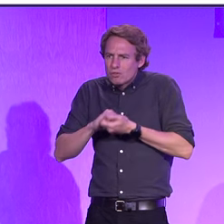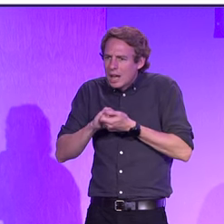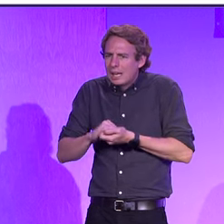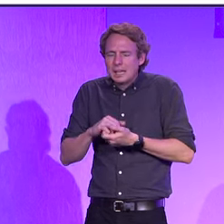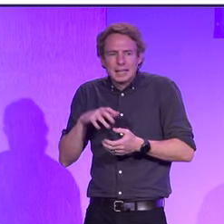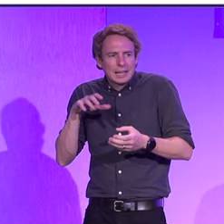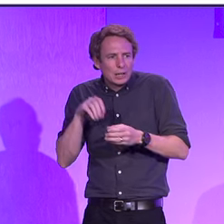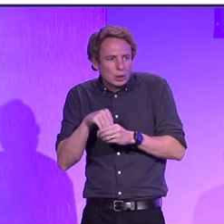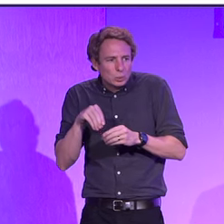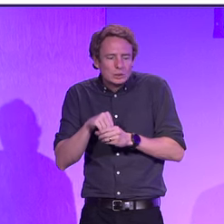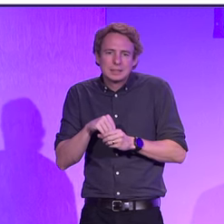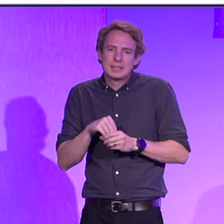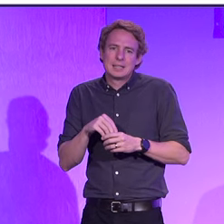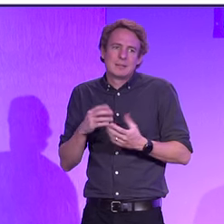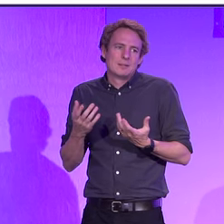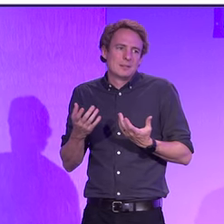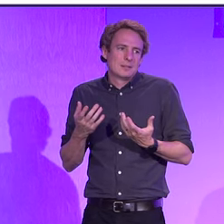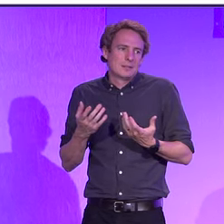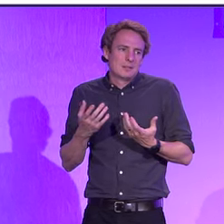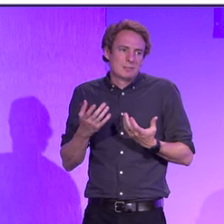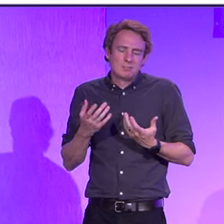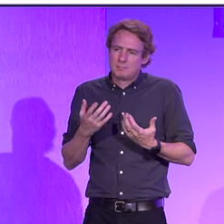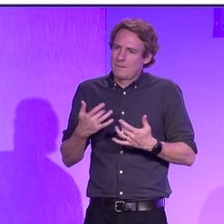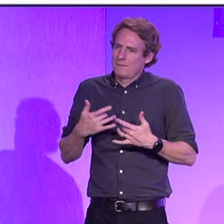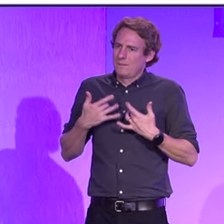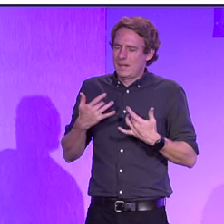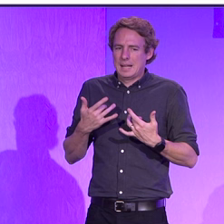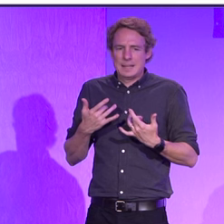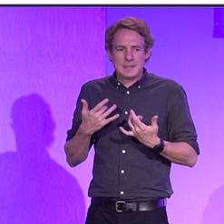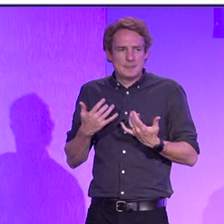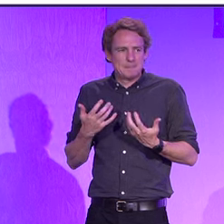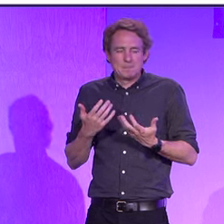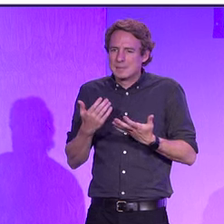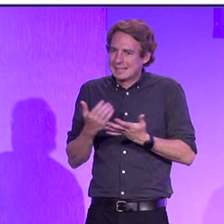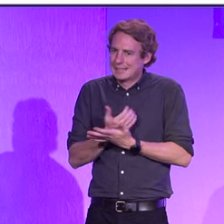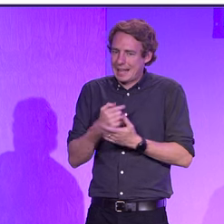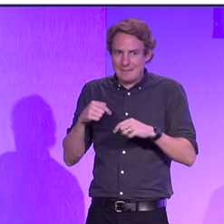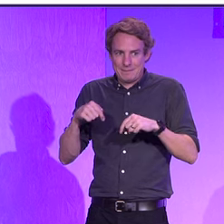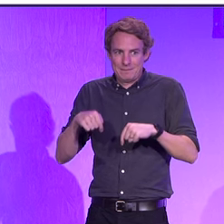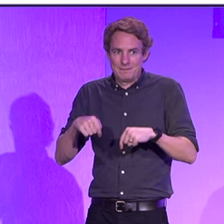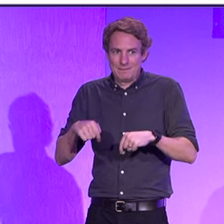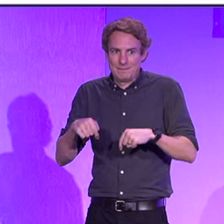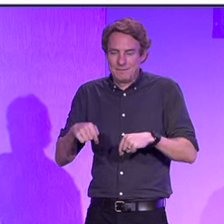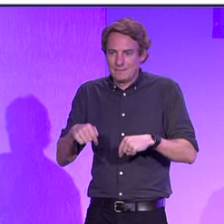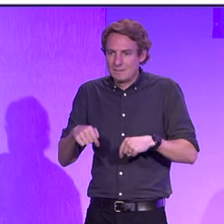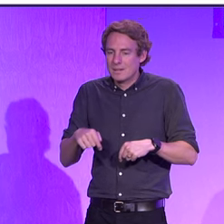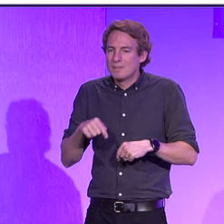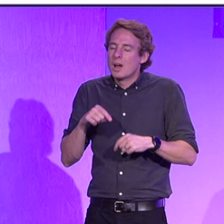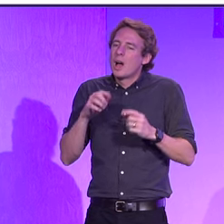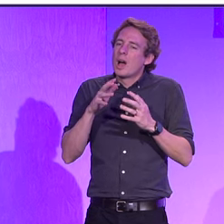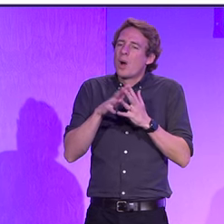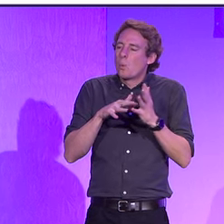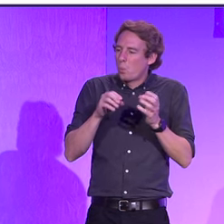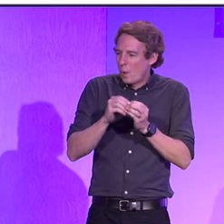very inclusive, and it feels a little safer here versus web dev, in